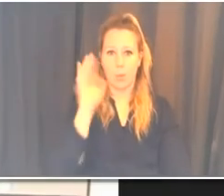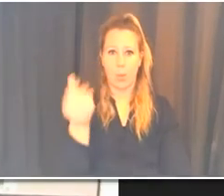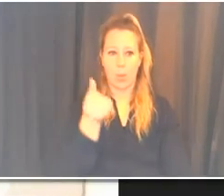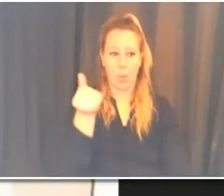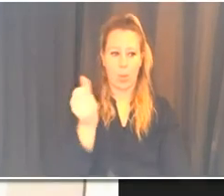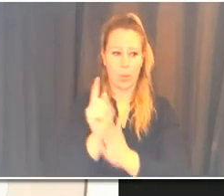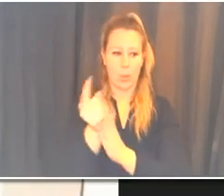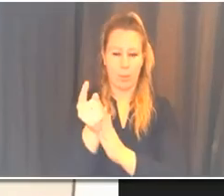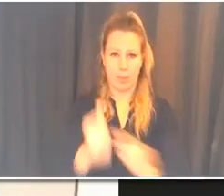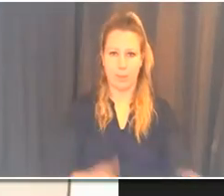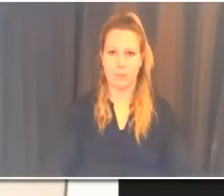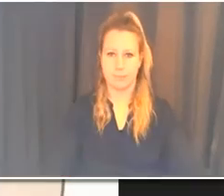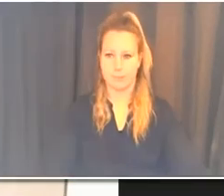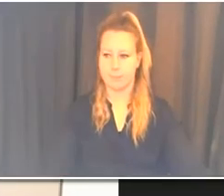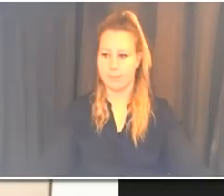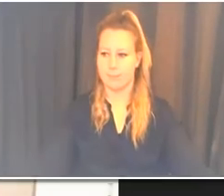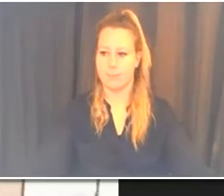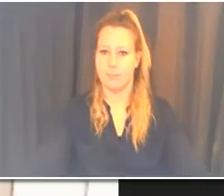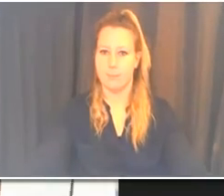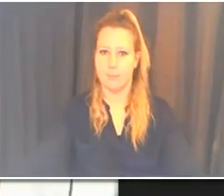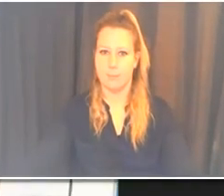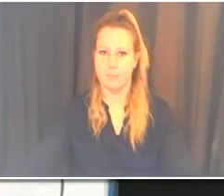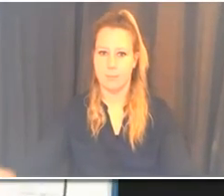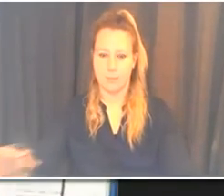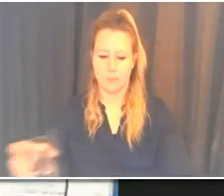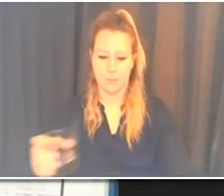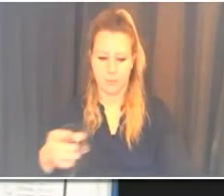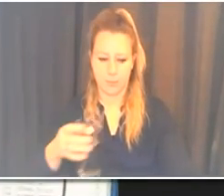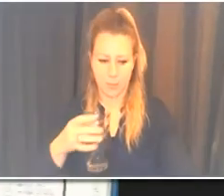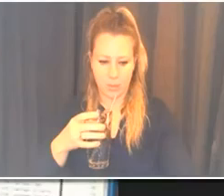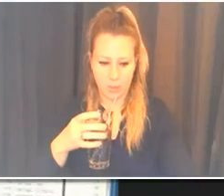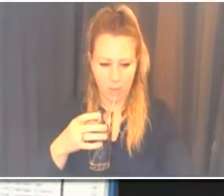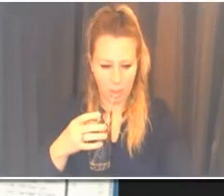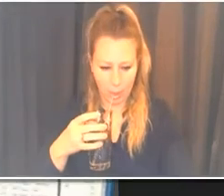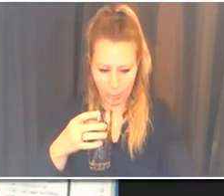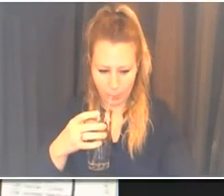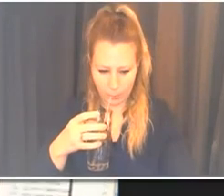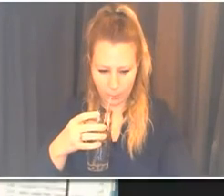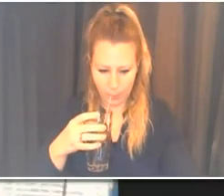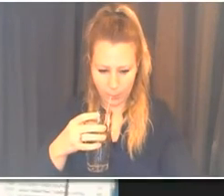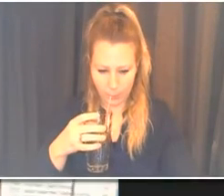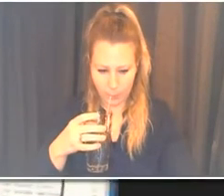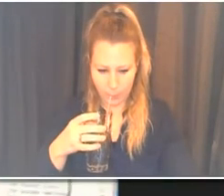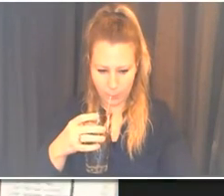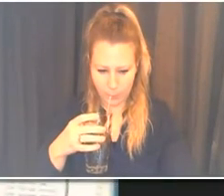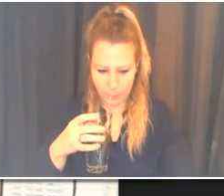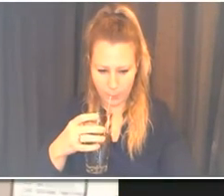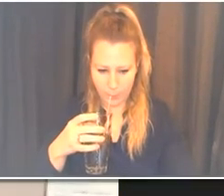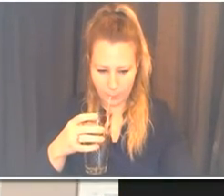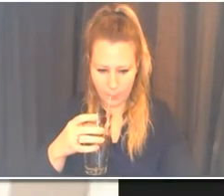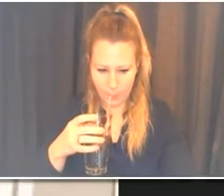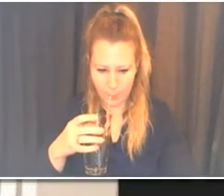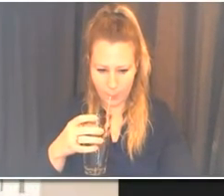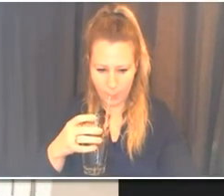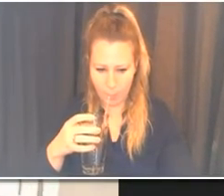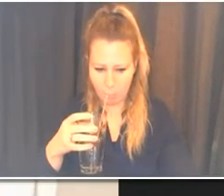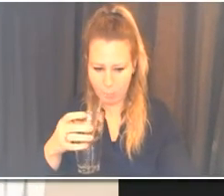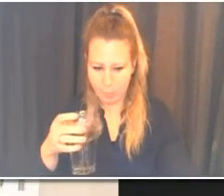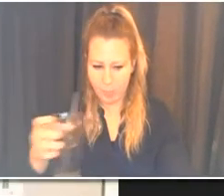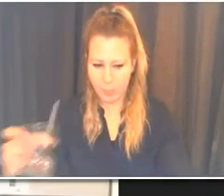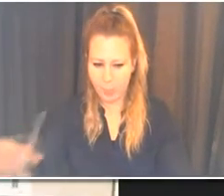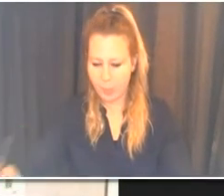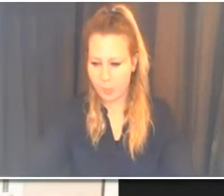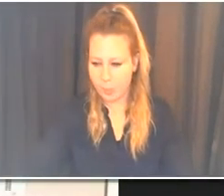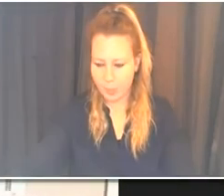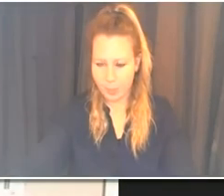Outreach and also in the beginning of today we were speaking about takech need in the field so I